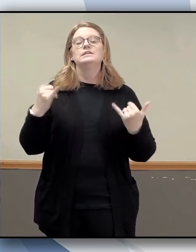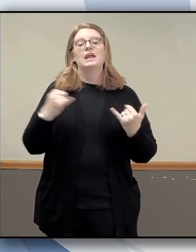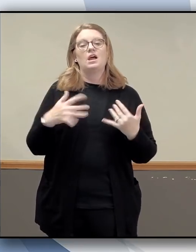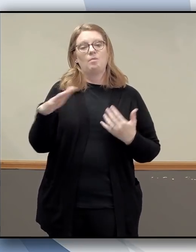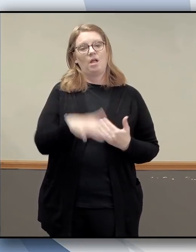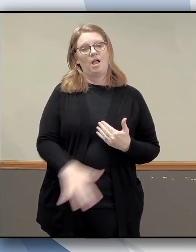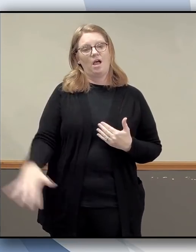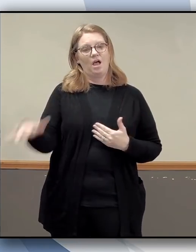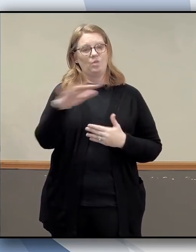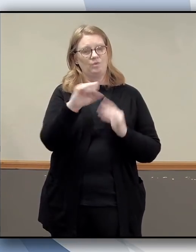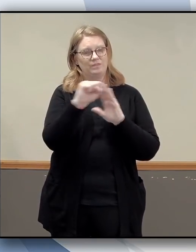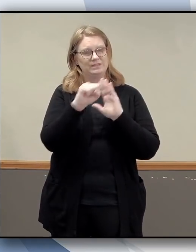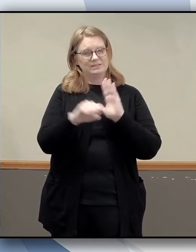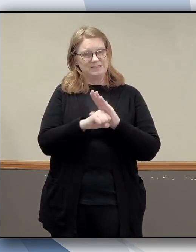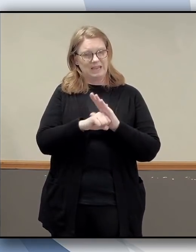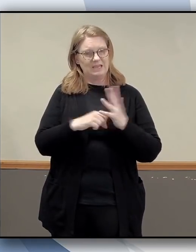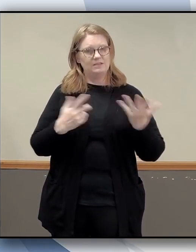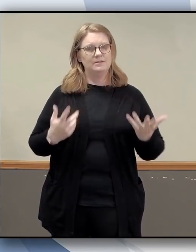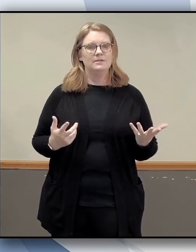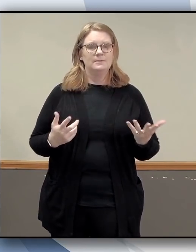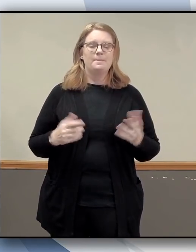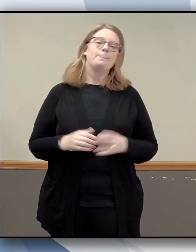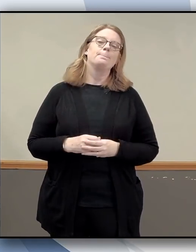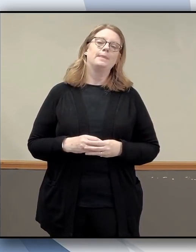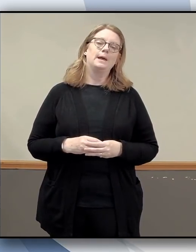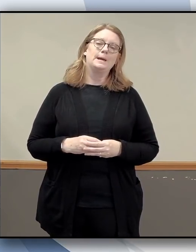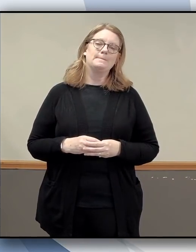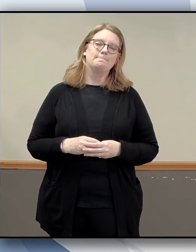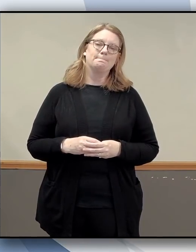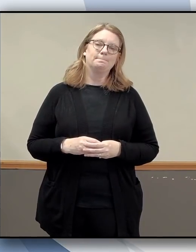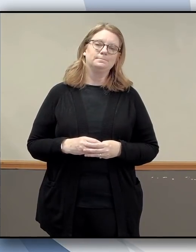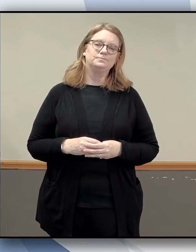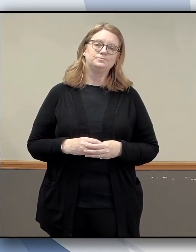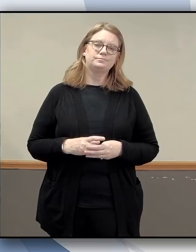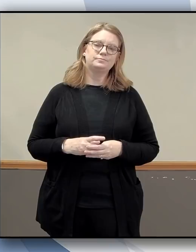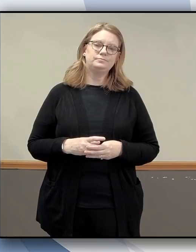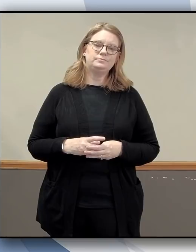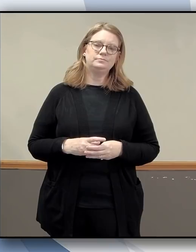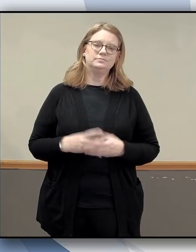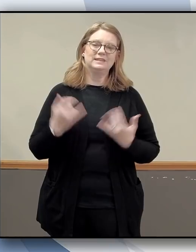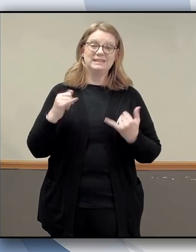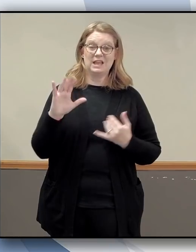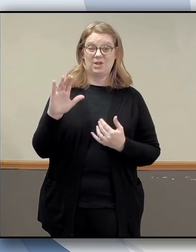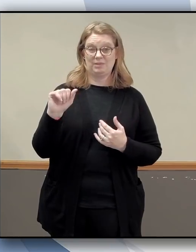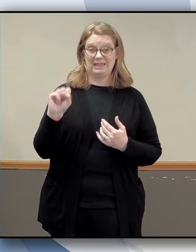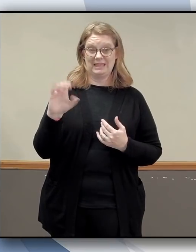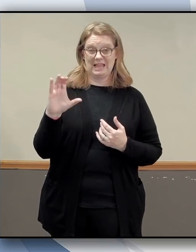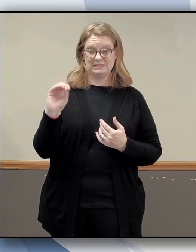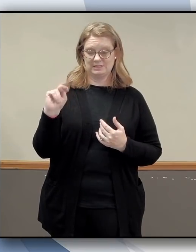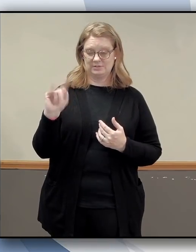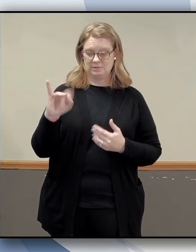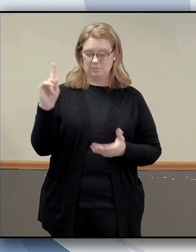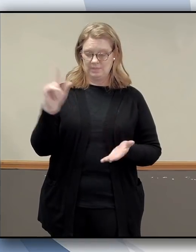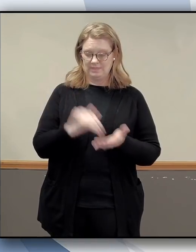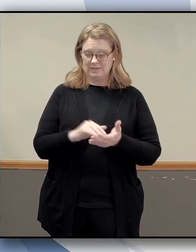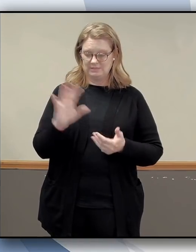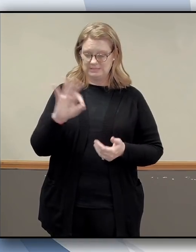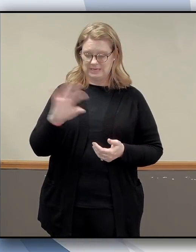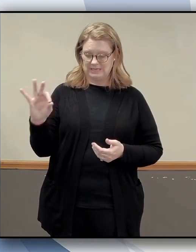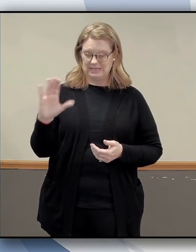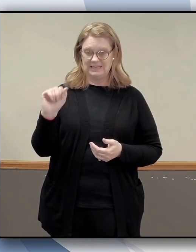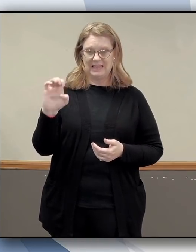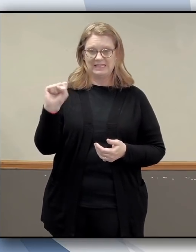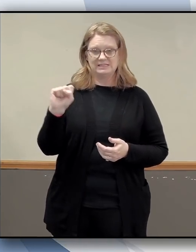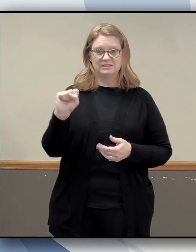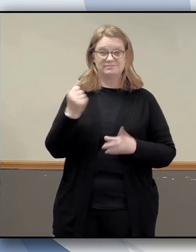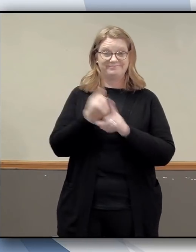of active cases, again, we know that right now that Cass County with 1,099 cases is the